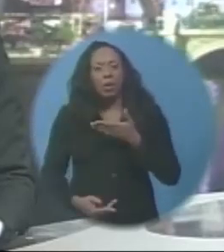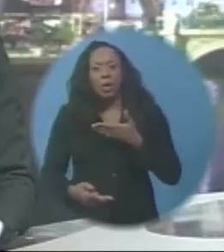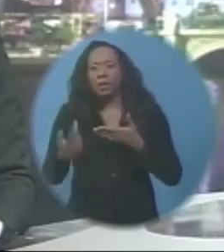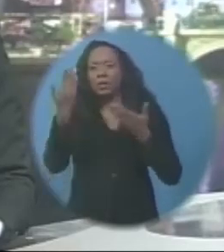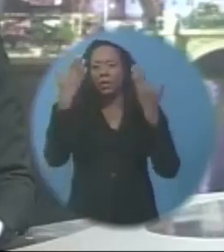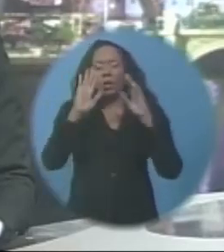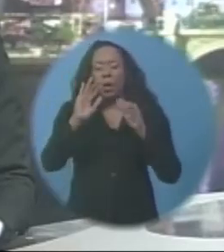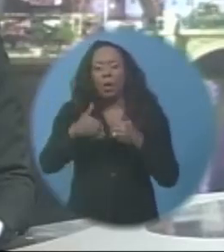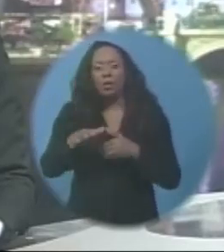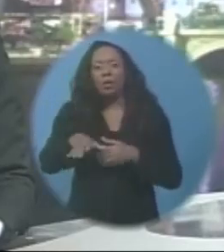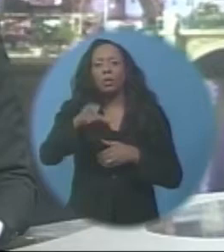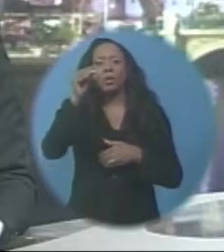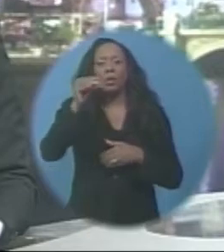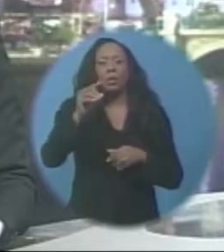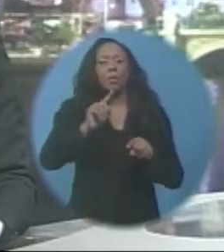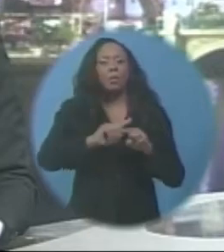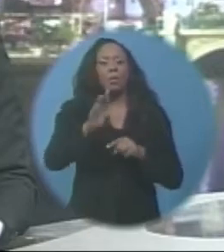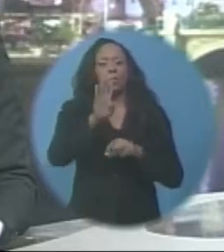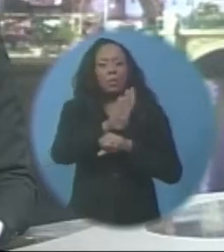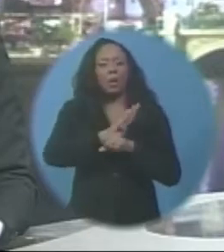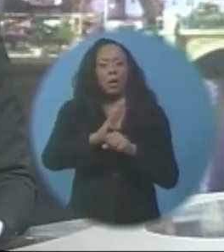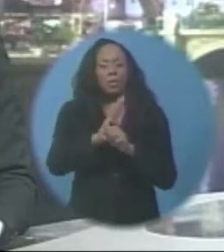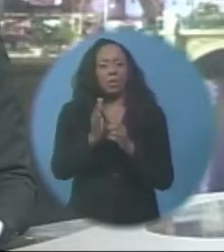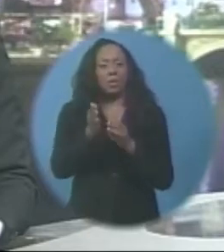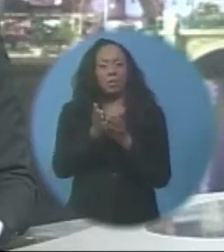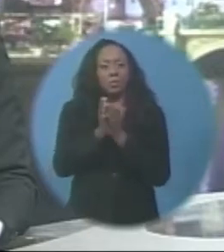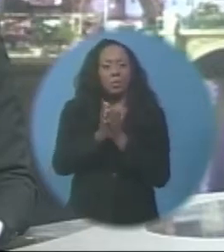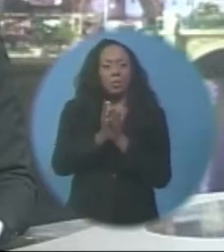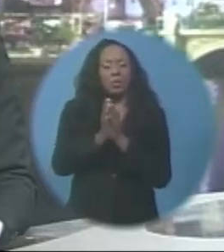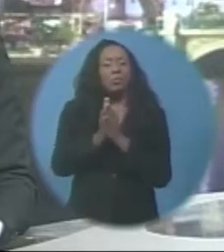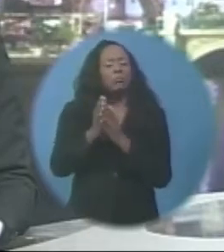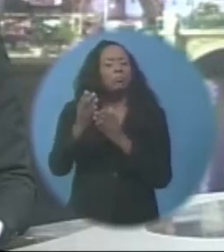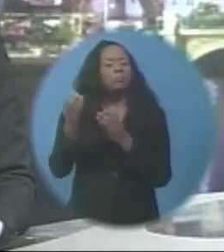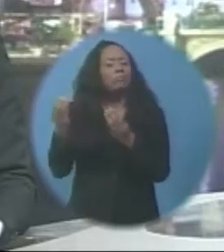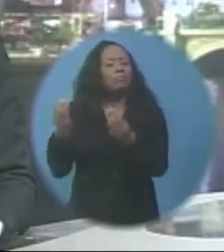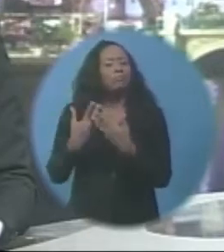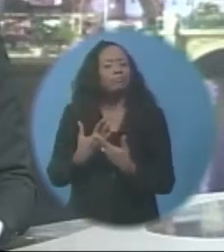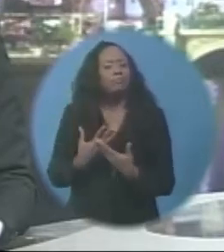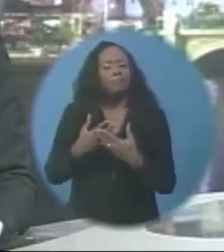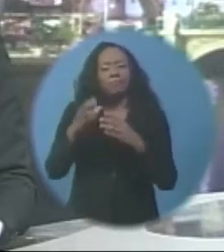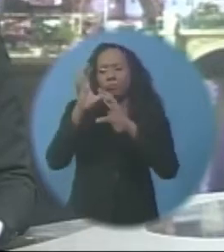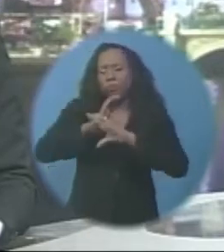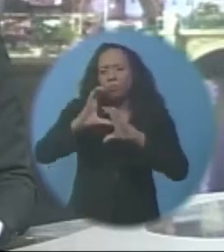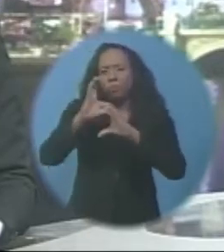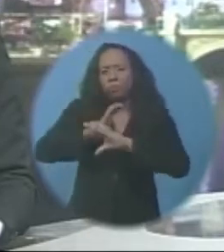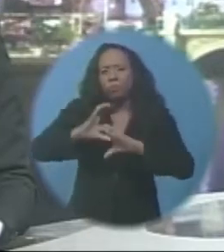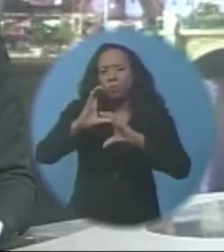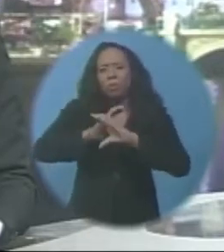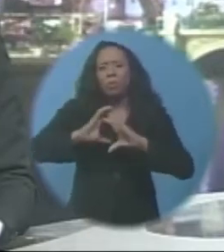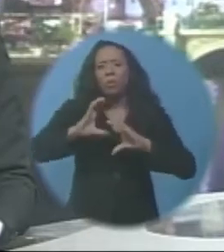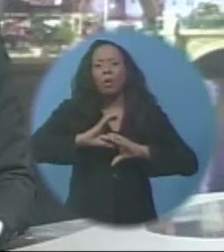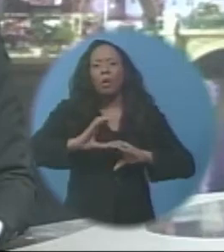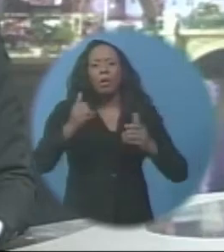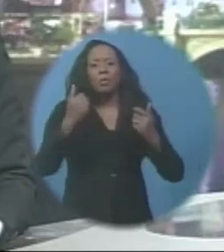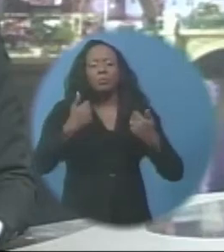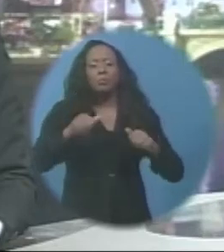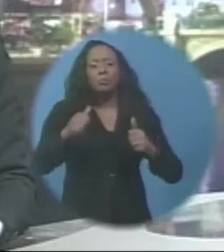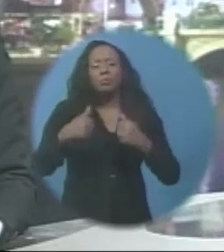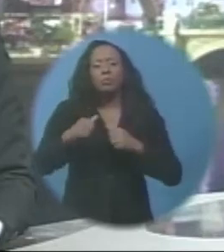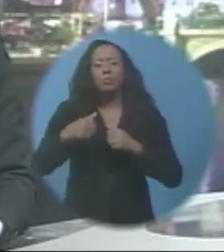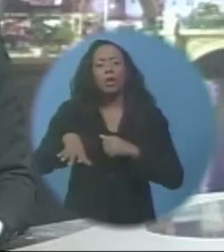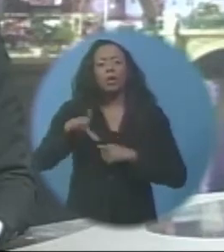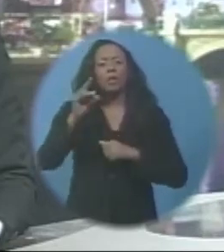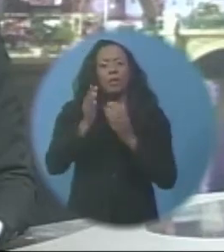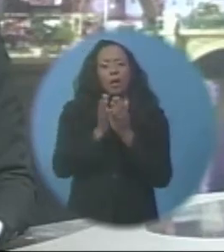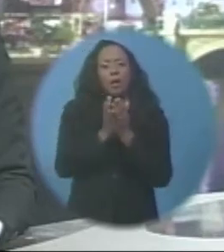News was informed that the Barbados Coast Guard, on receiving information about the search and rescue, deployed its Leonard C. Banfield vessel.